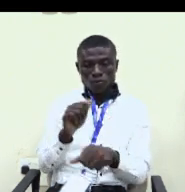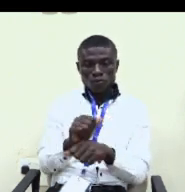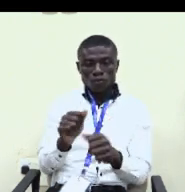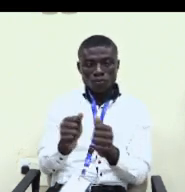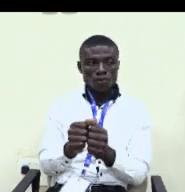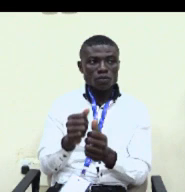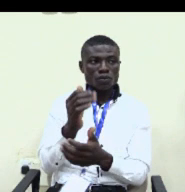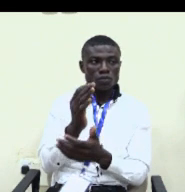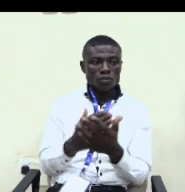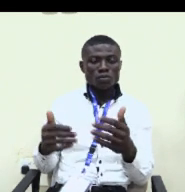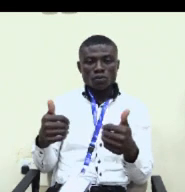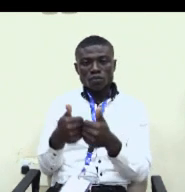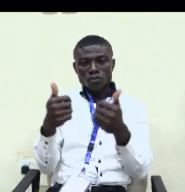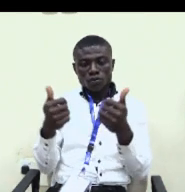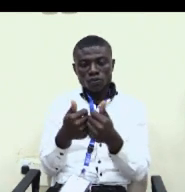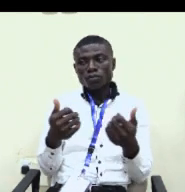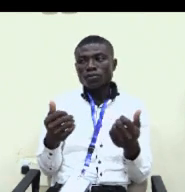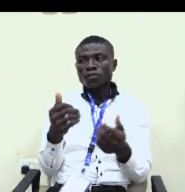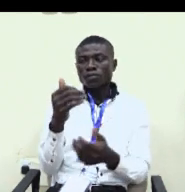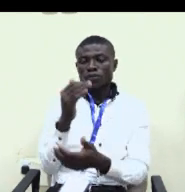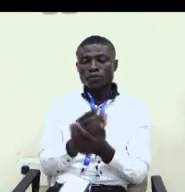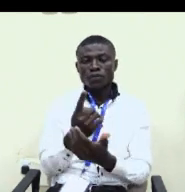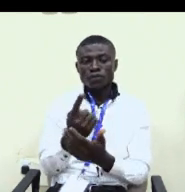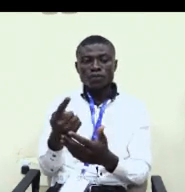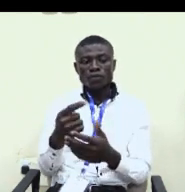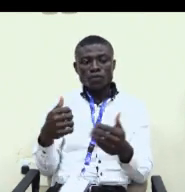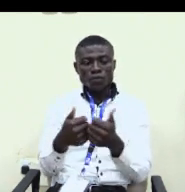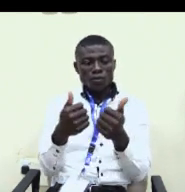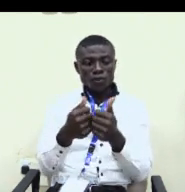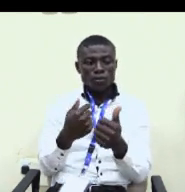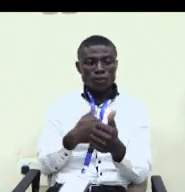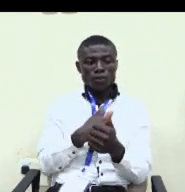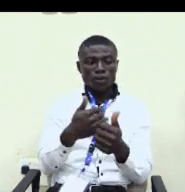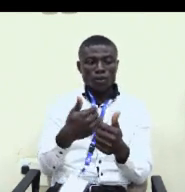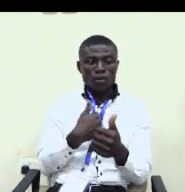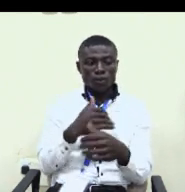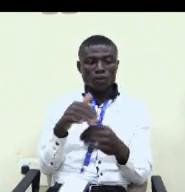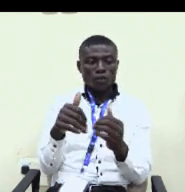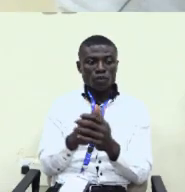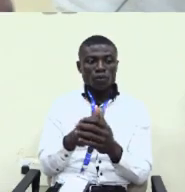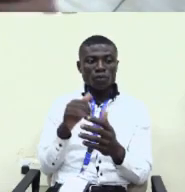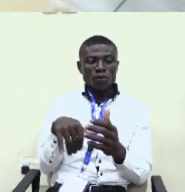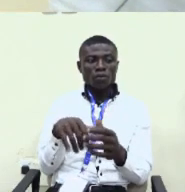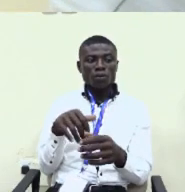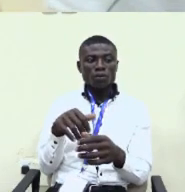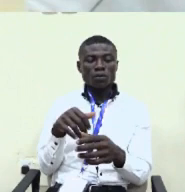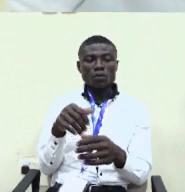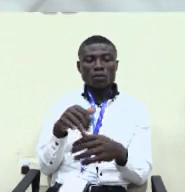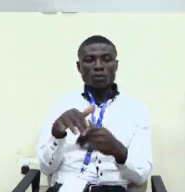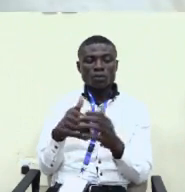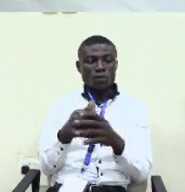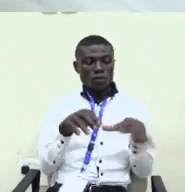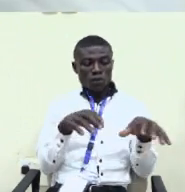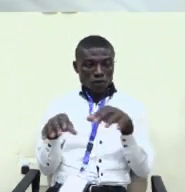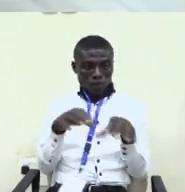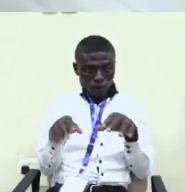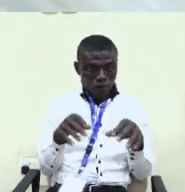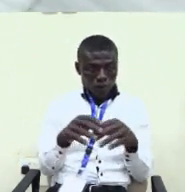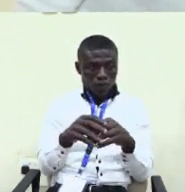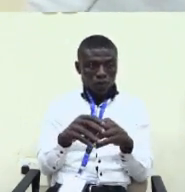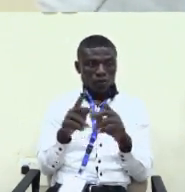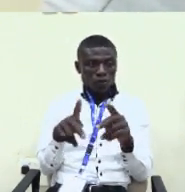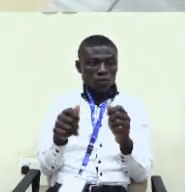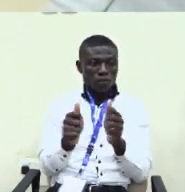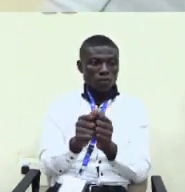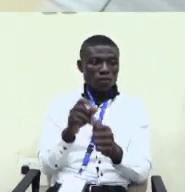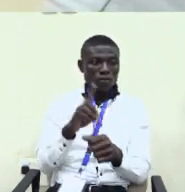some challenges. One of the main challenges that we had was the fact that the movement of the